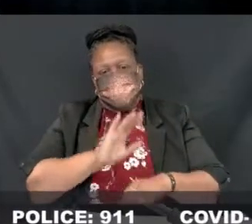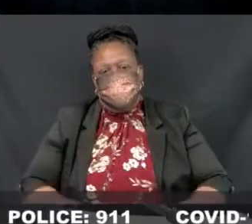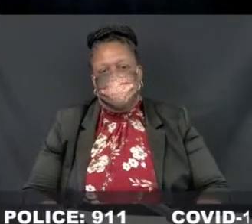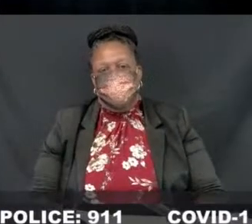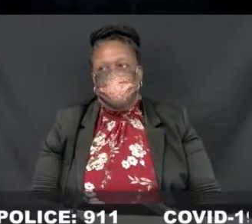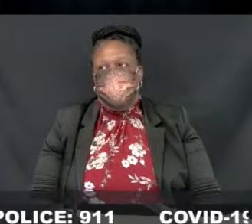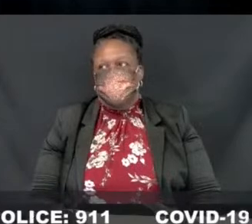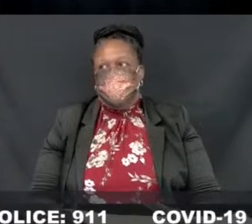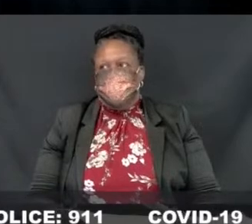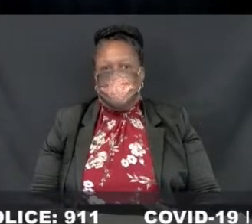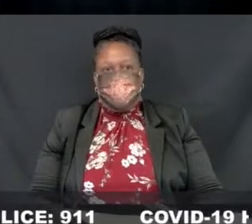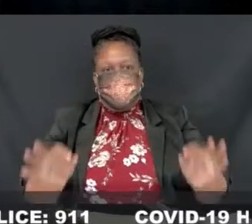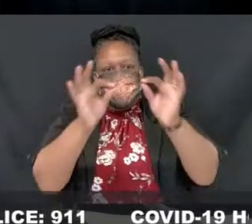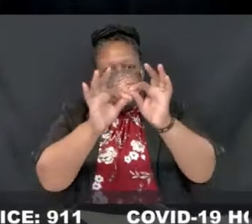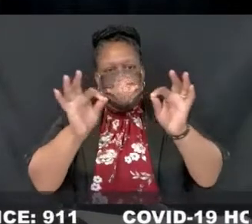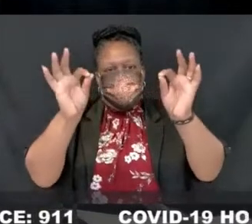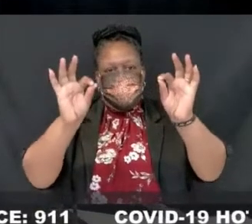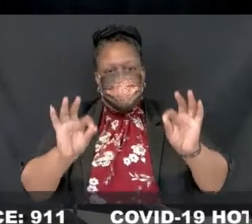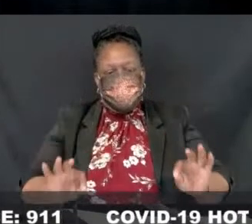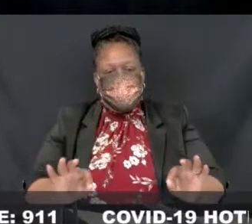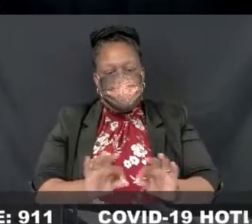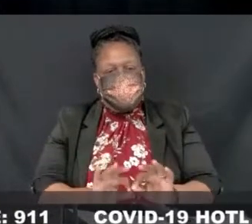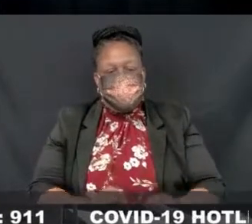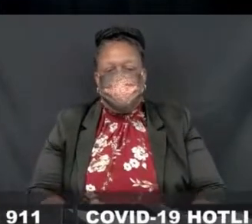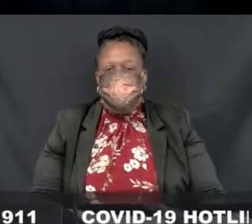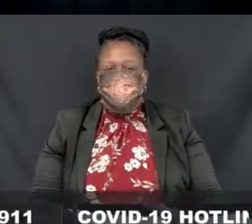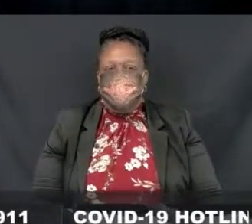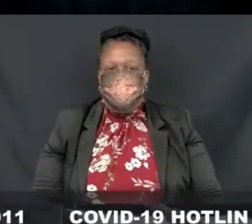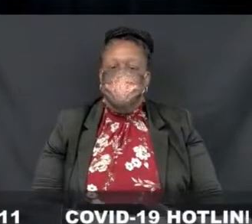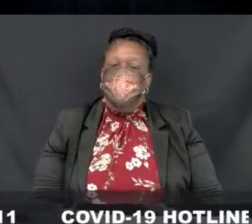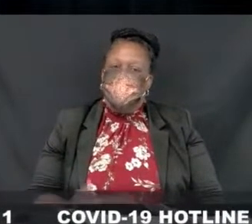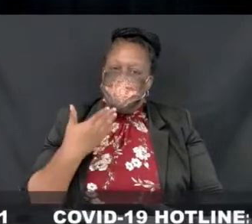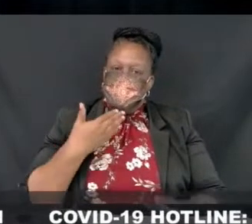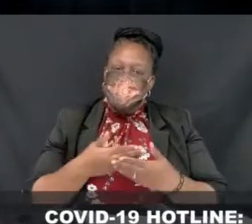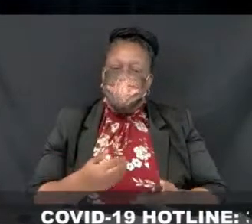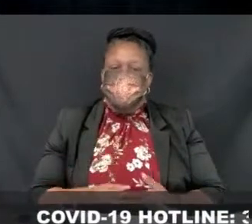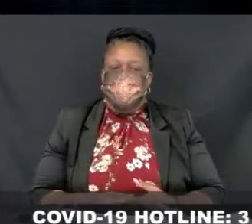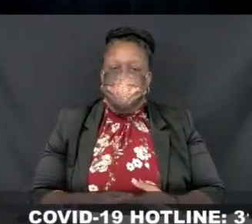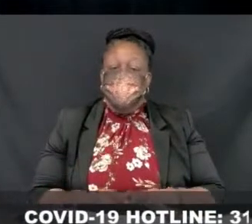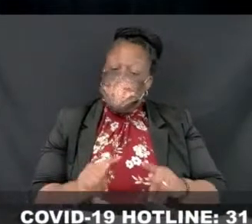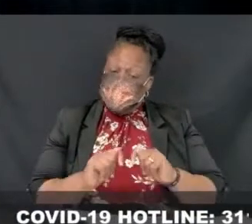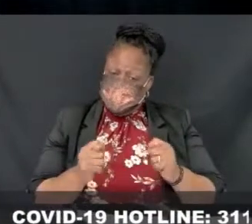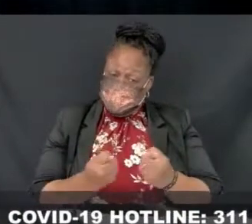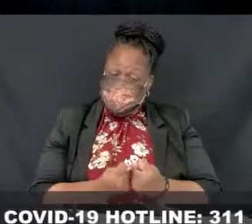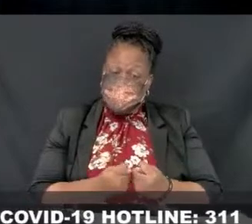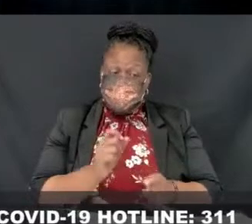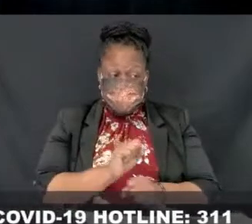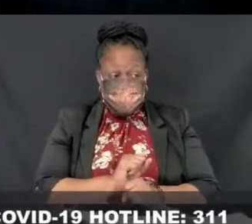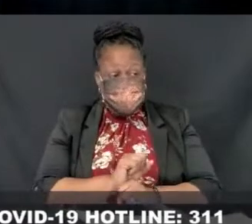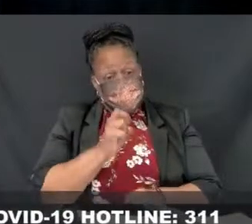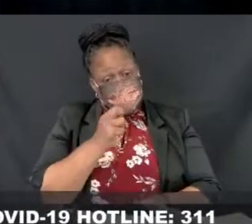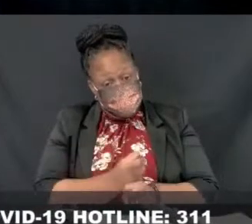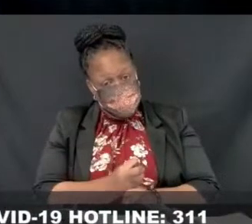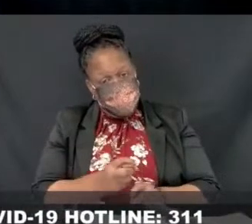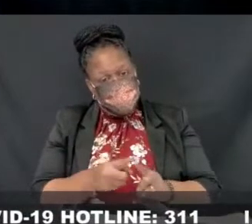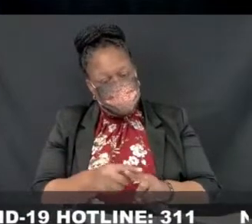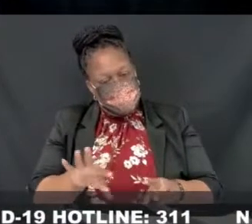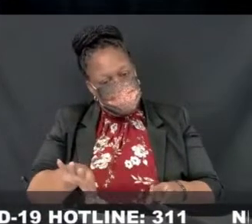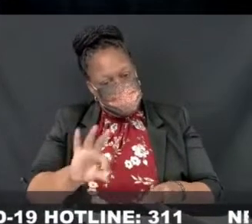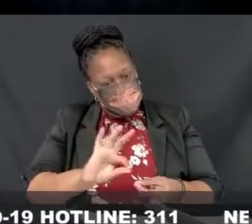travel form.kn. So thanks to the IT department and Ophelia and the team that basically took our